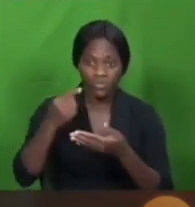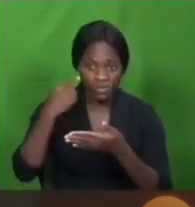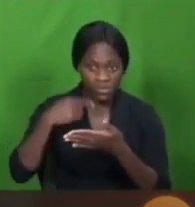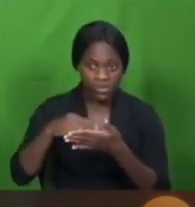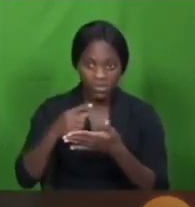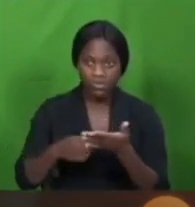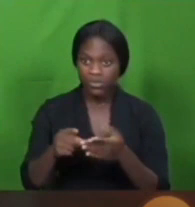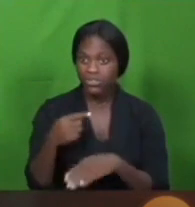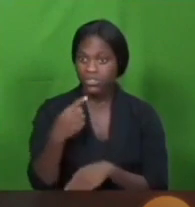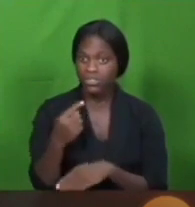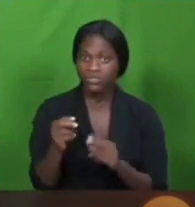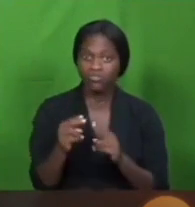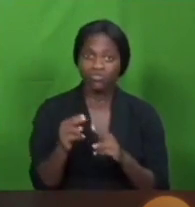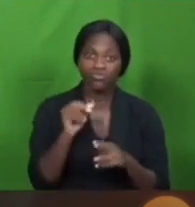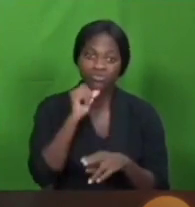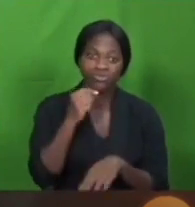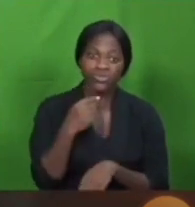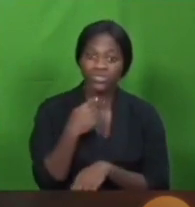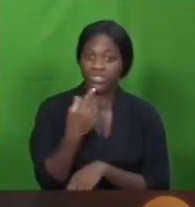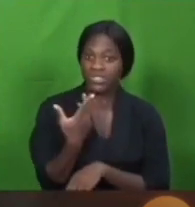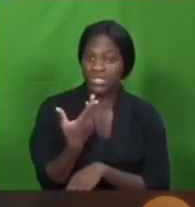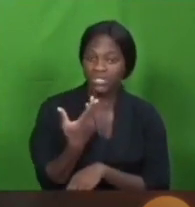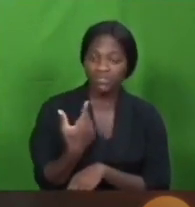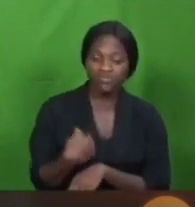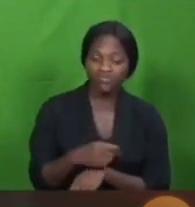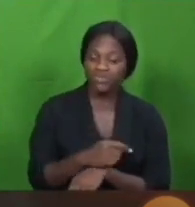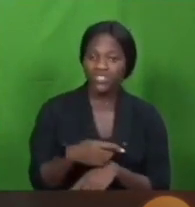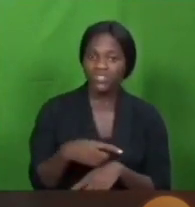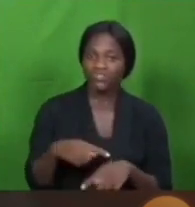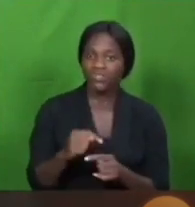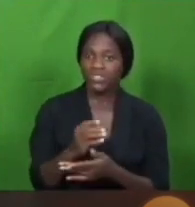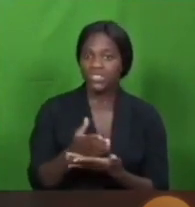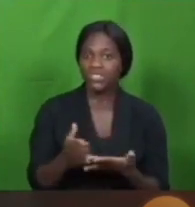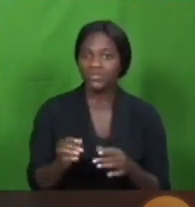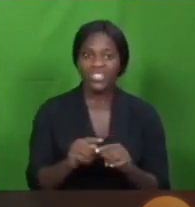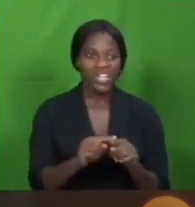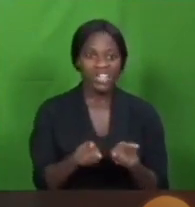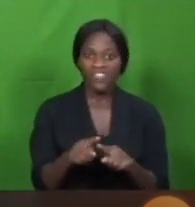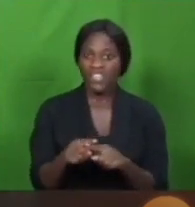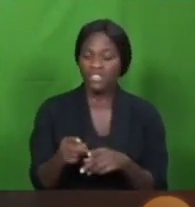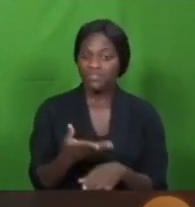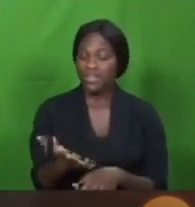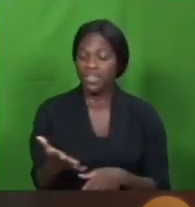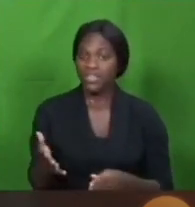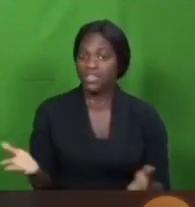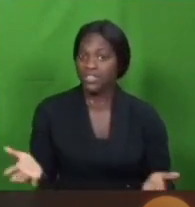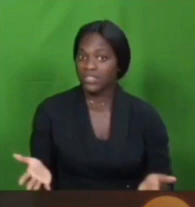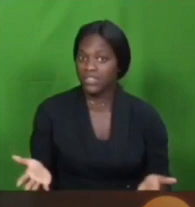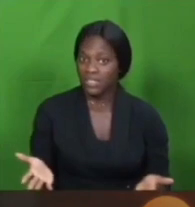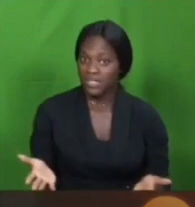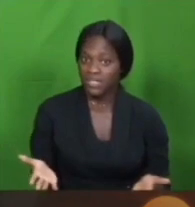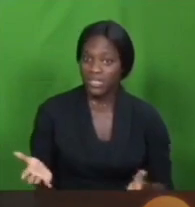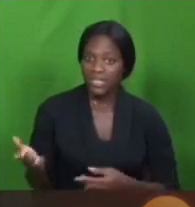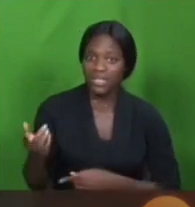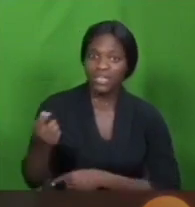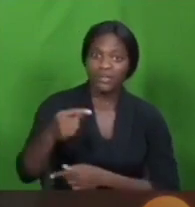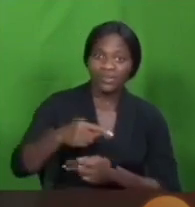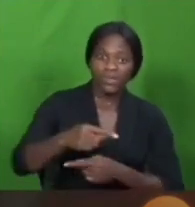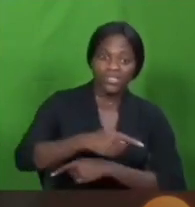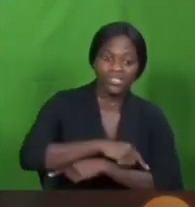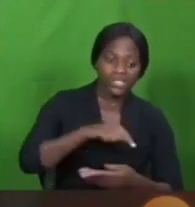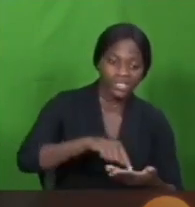so that it doesn't appear that we are resorting to different processes and procedures. On one day and another day, we are resorting